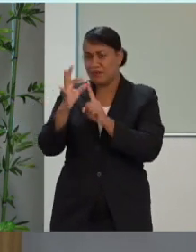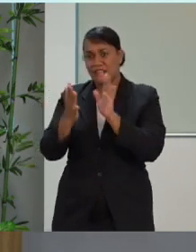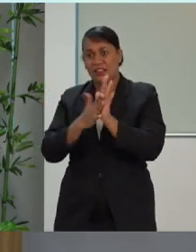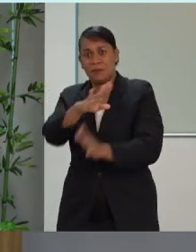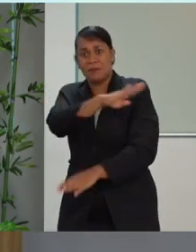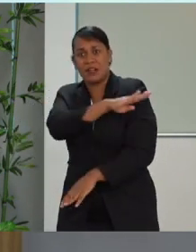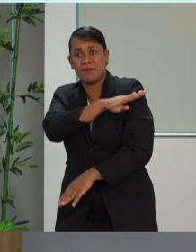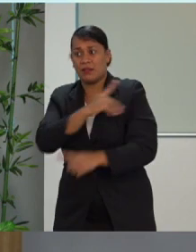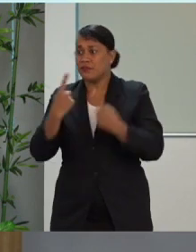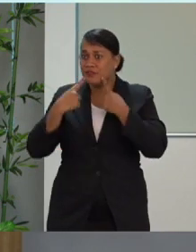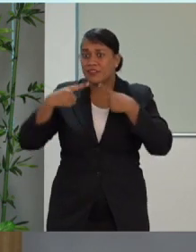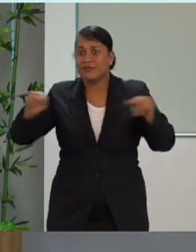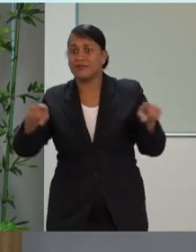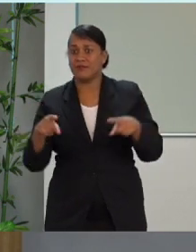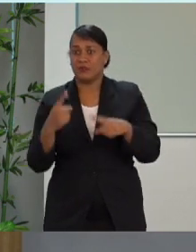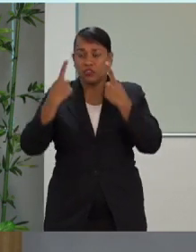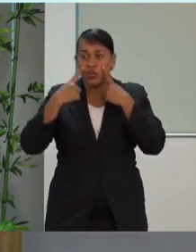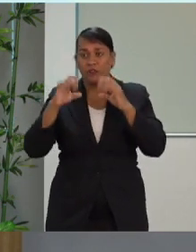so does